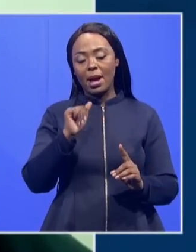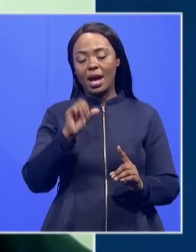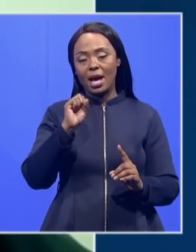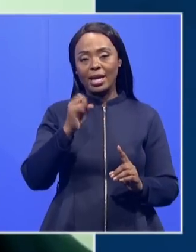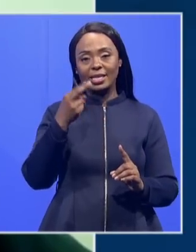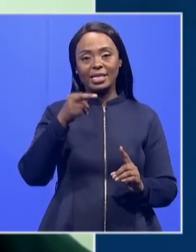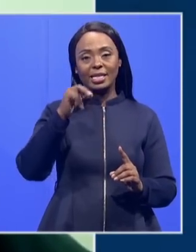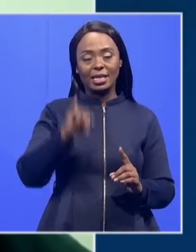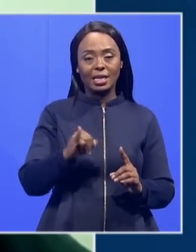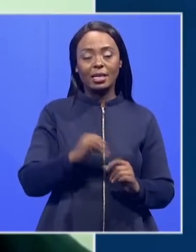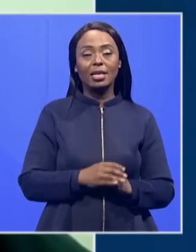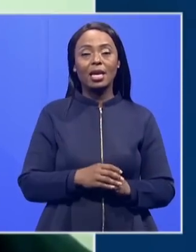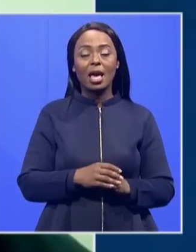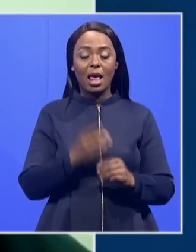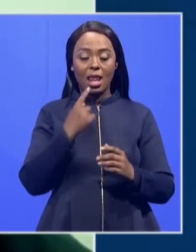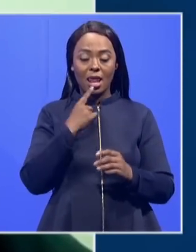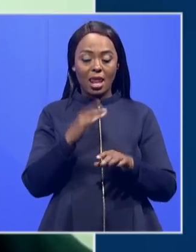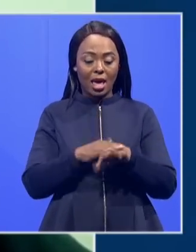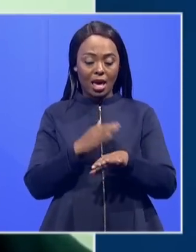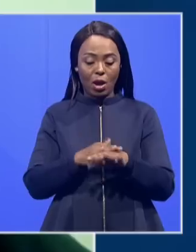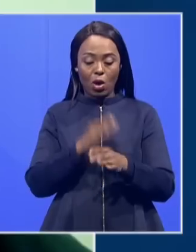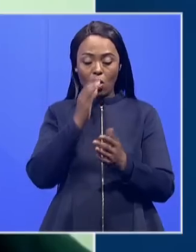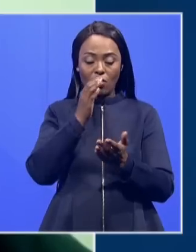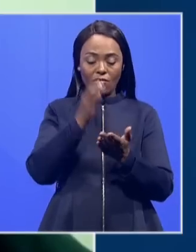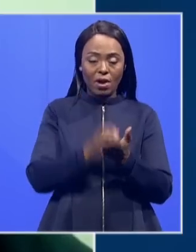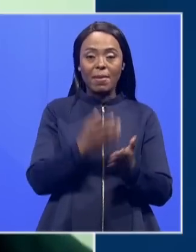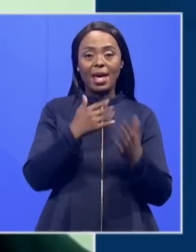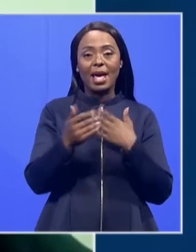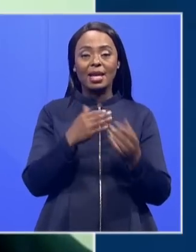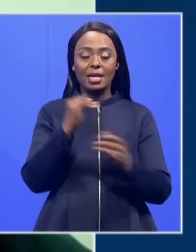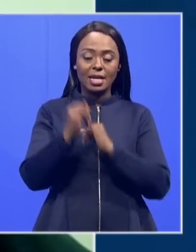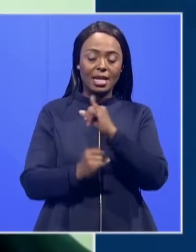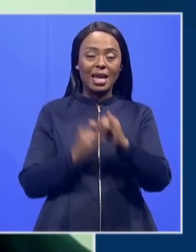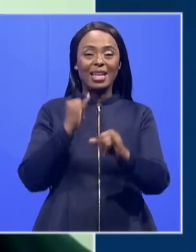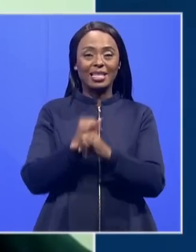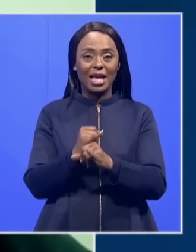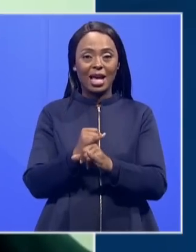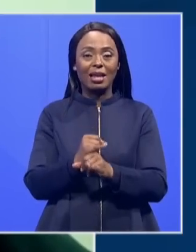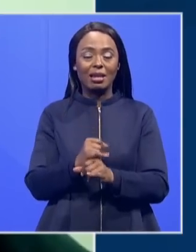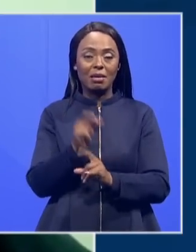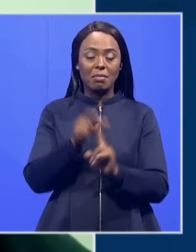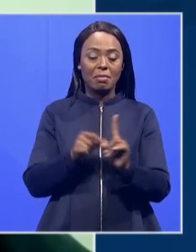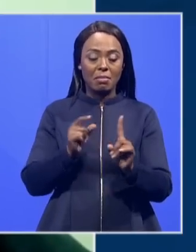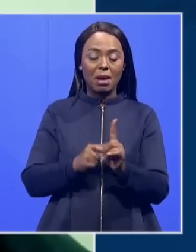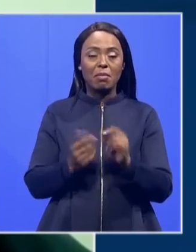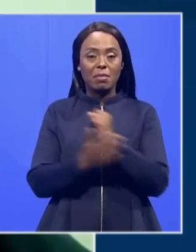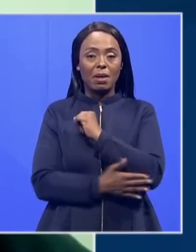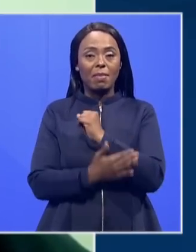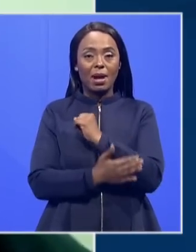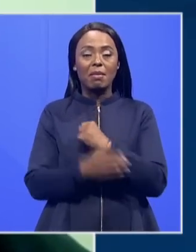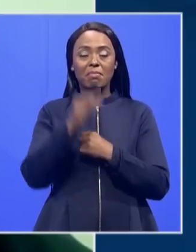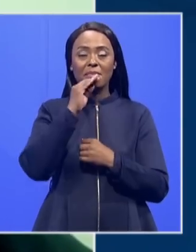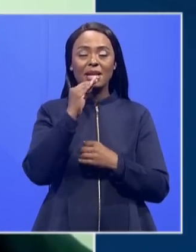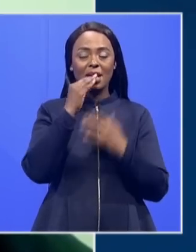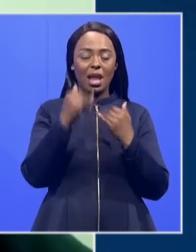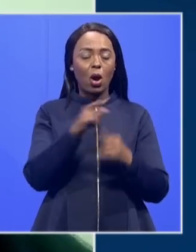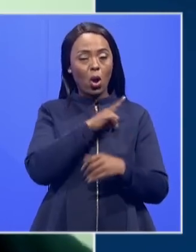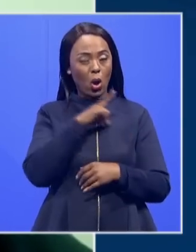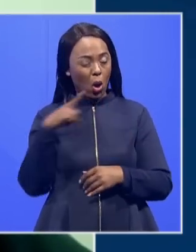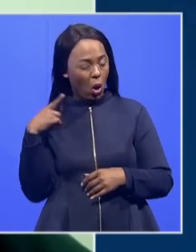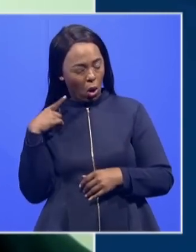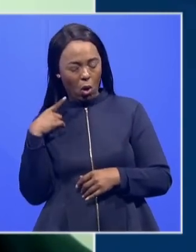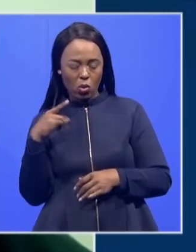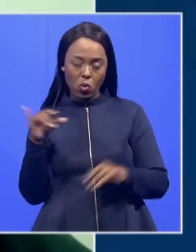reaffirmed that any arrest warrant issued by any international tribunal still stands even on issues around diplomatic immunity.